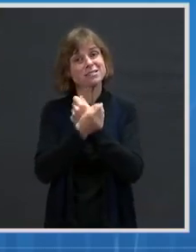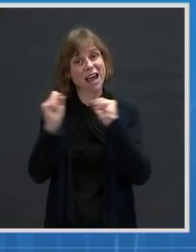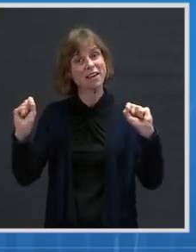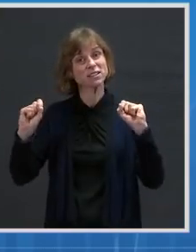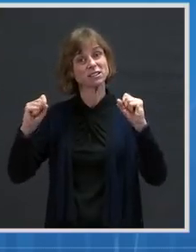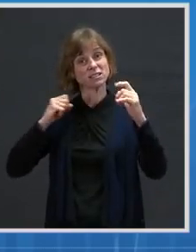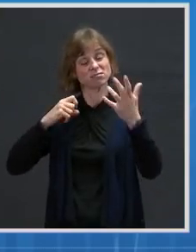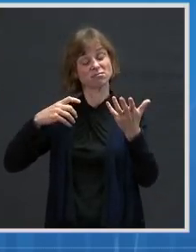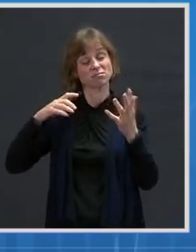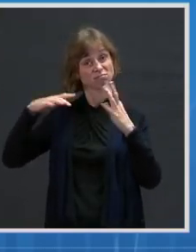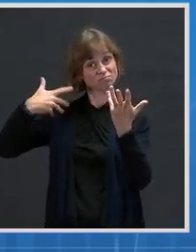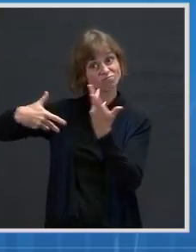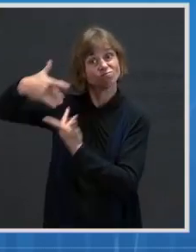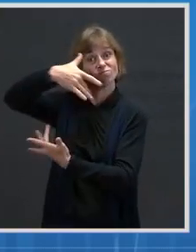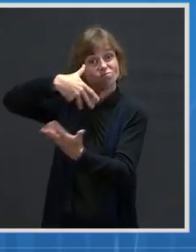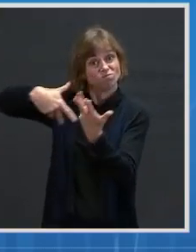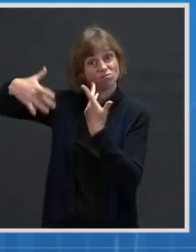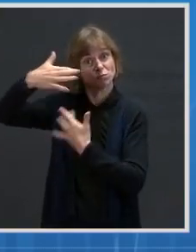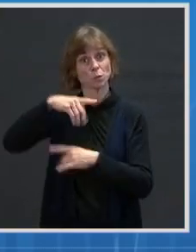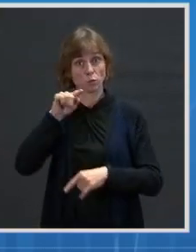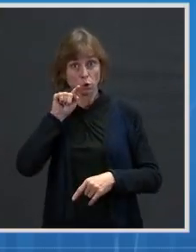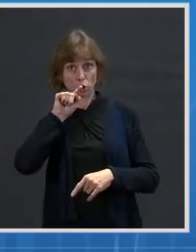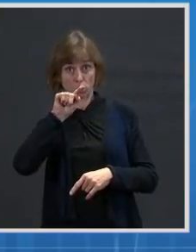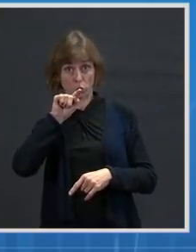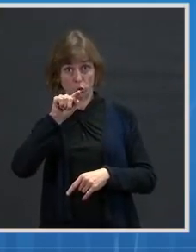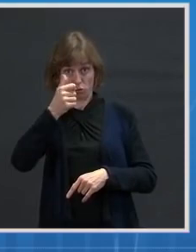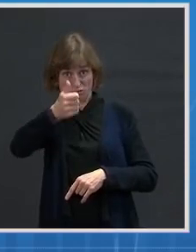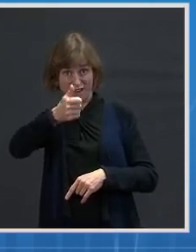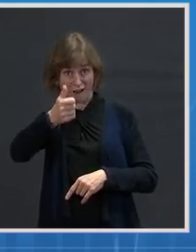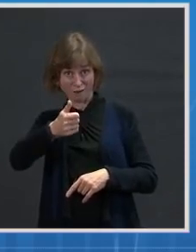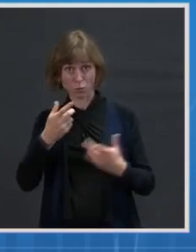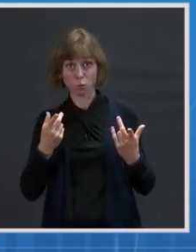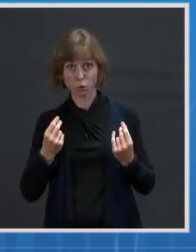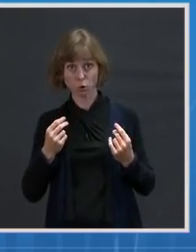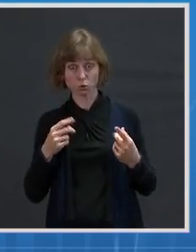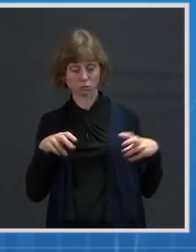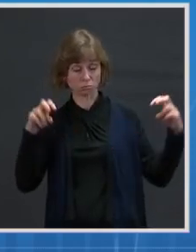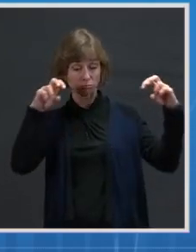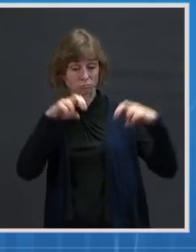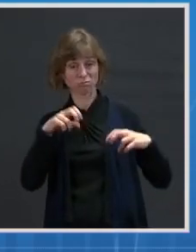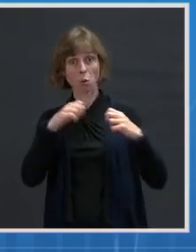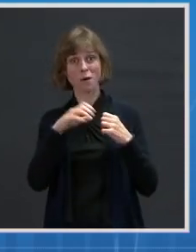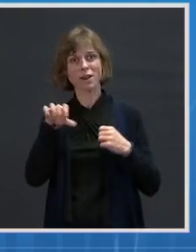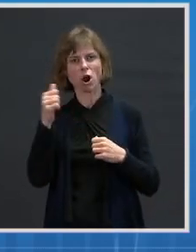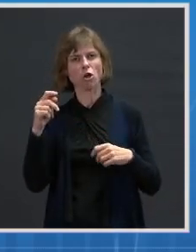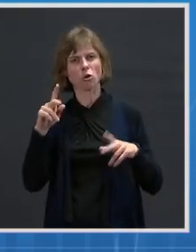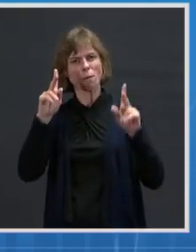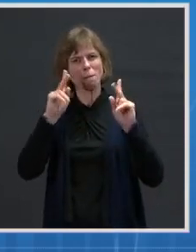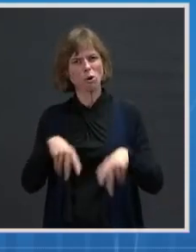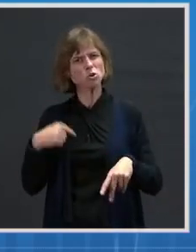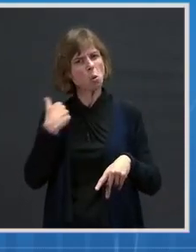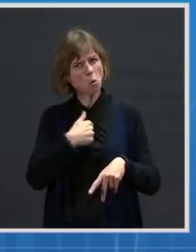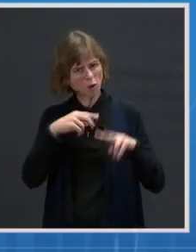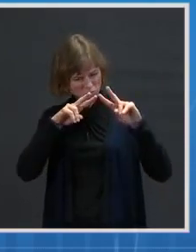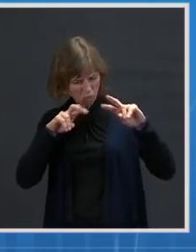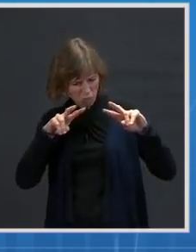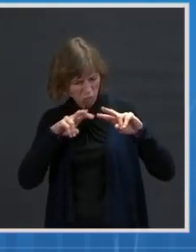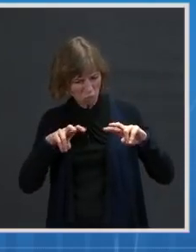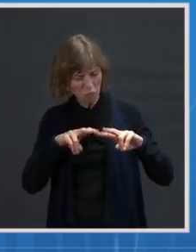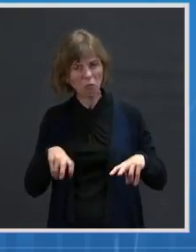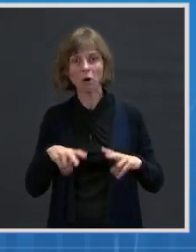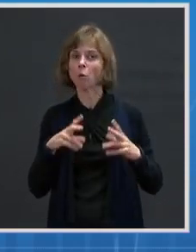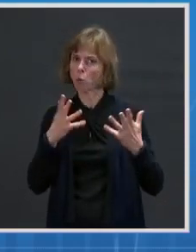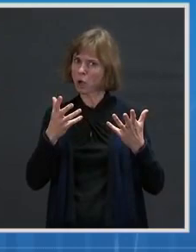yourself, what you can do when you are together with another person, we are looking at that. And we're going to try and find out